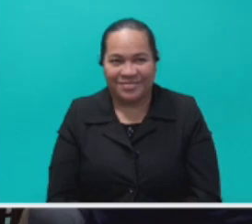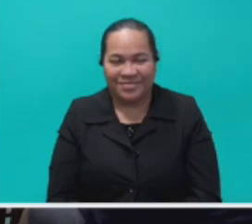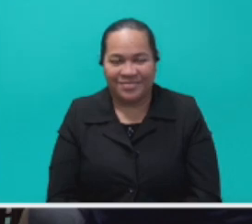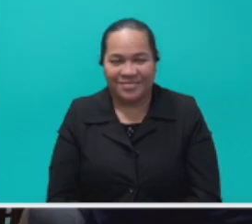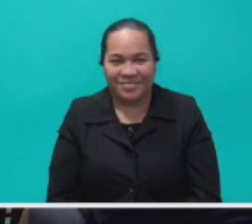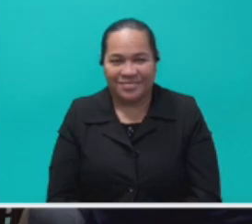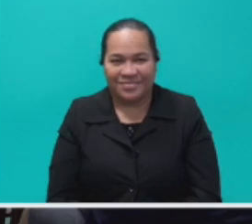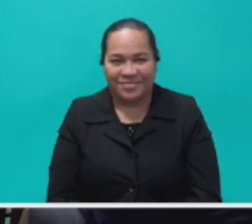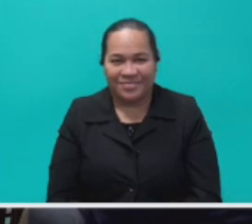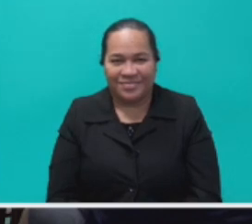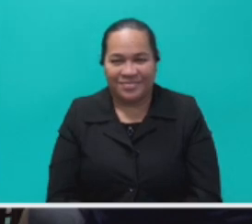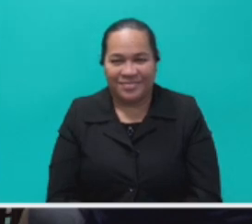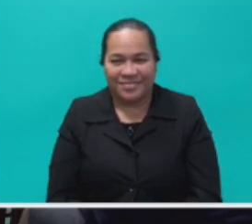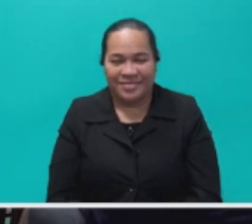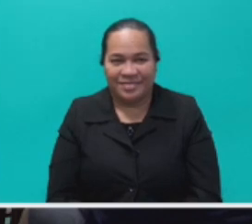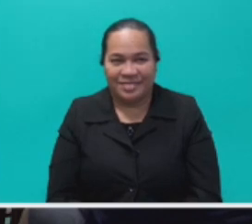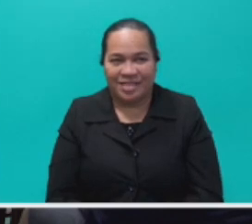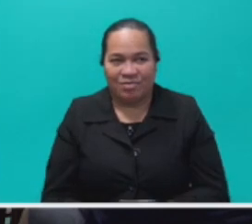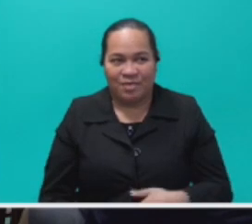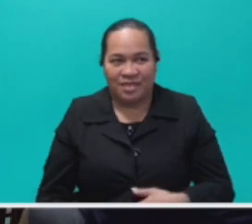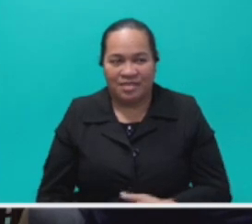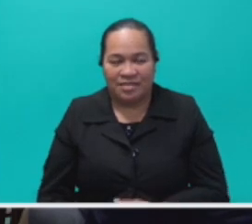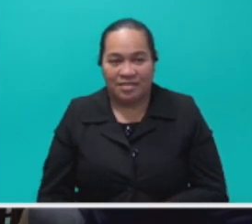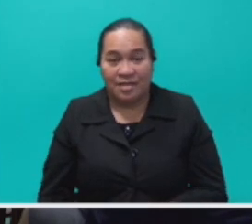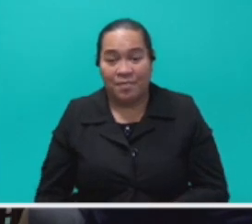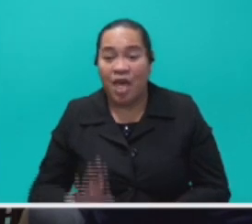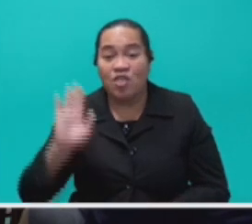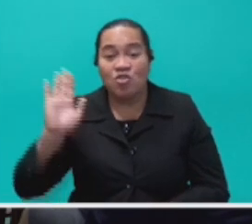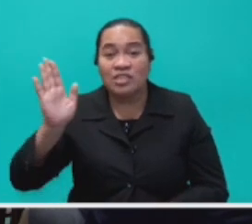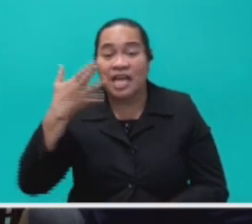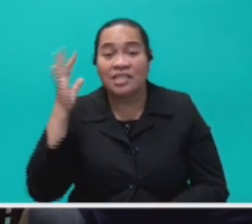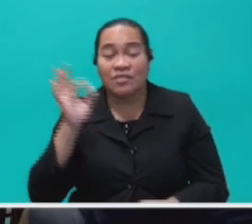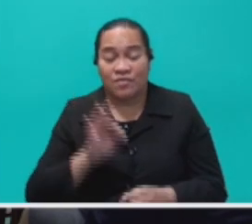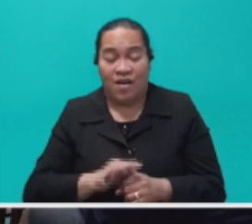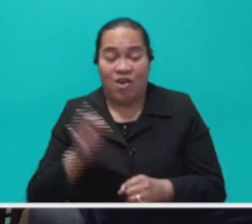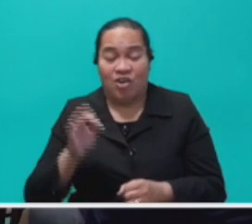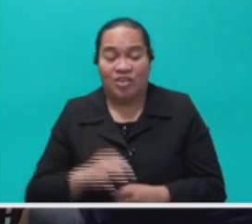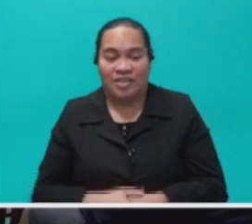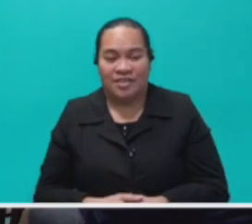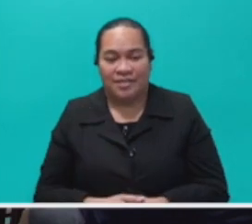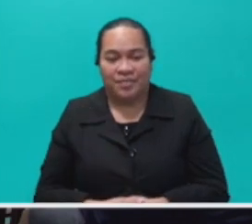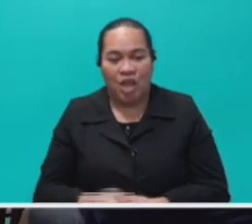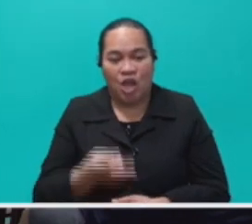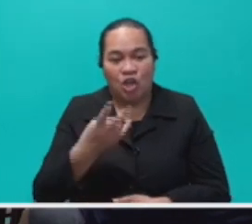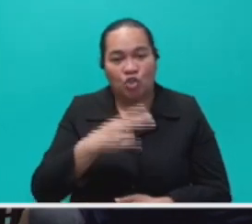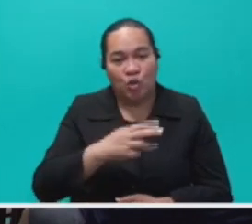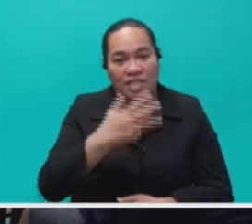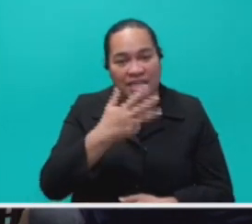The results of the vote are as follows.